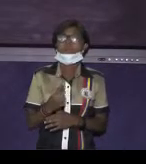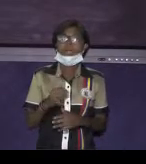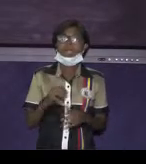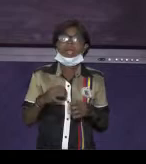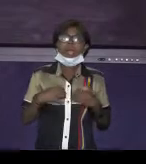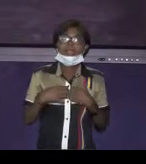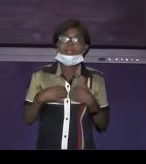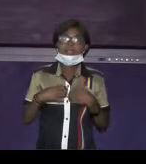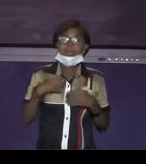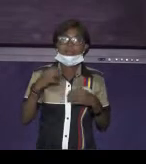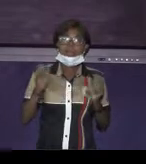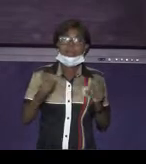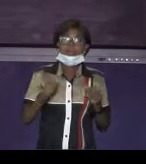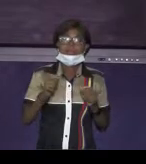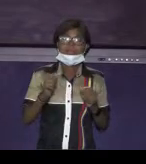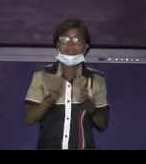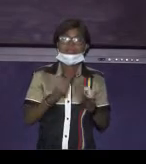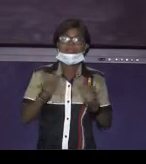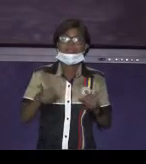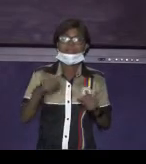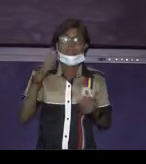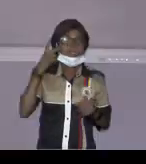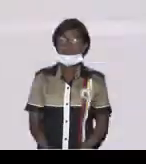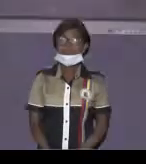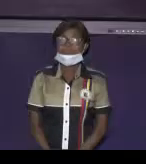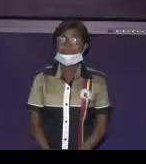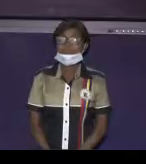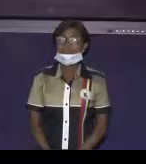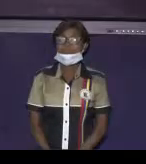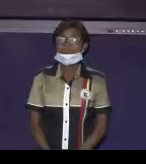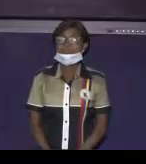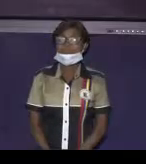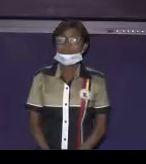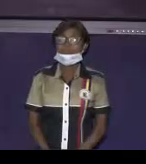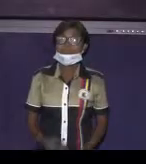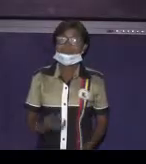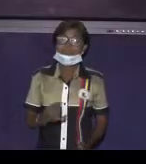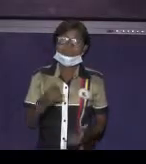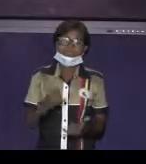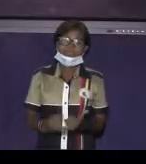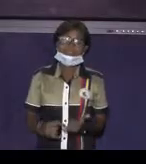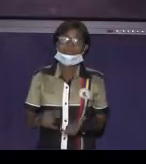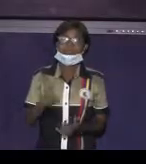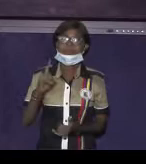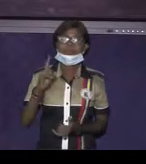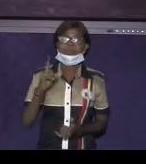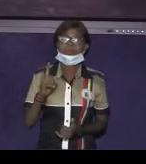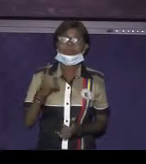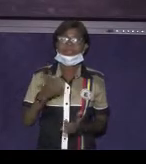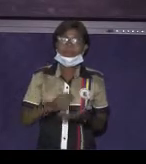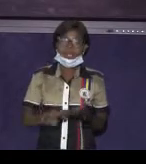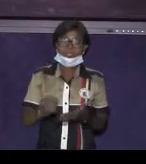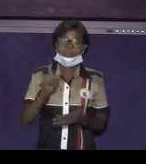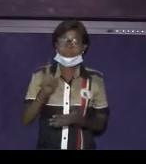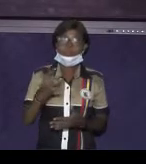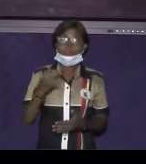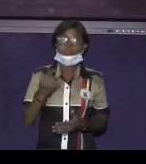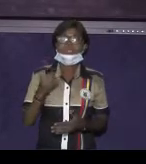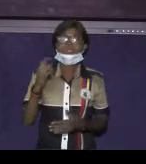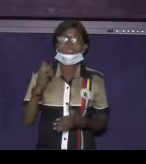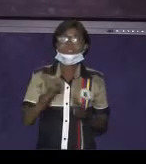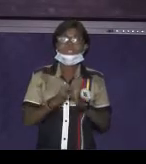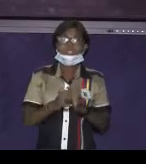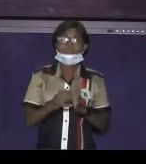swampy region. That's fish. And the last one, write 1 example of animal found in rainforest. That